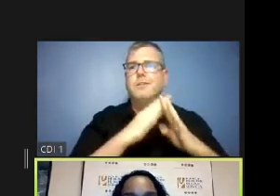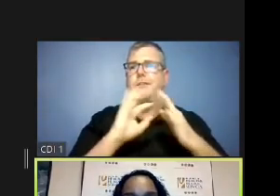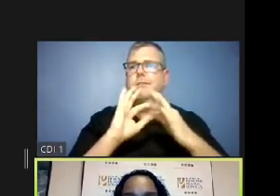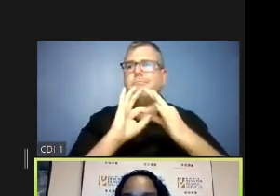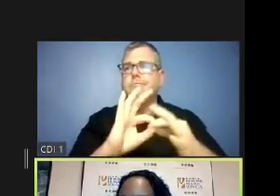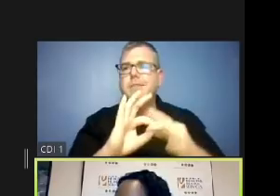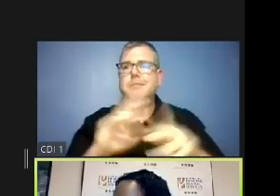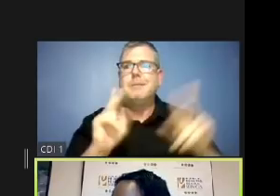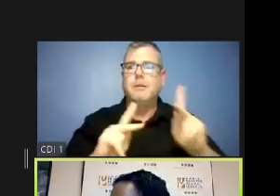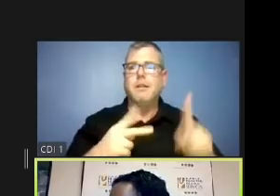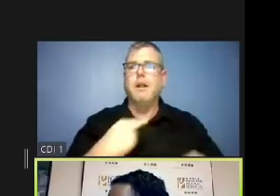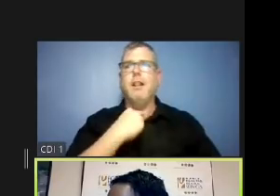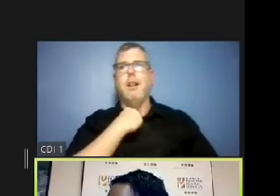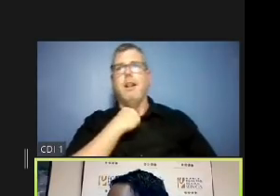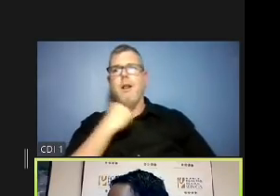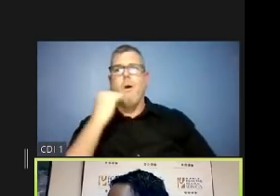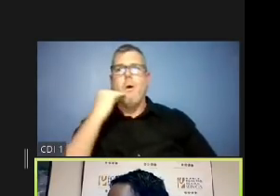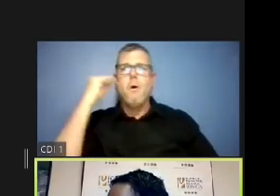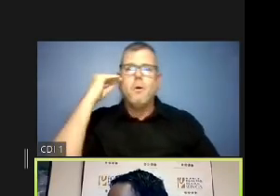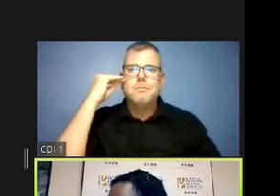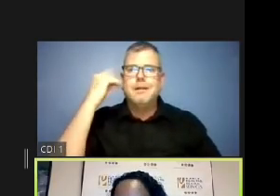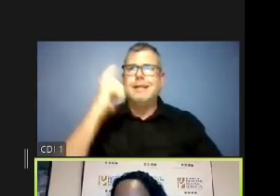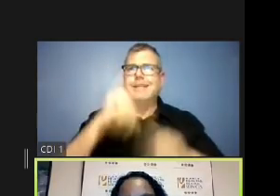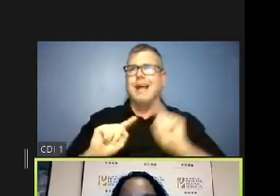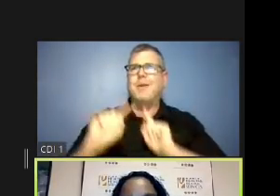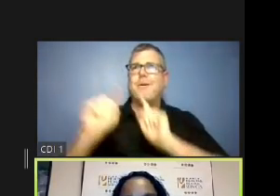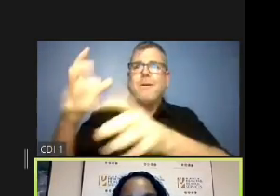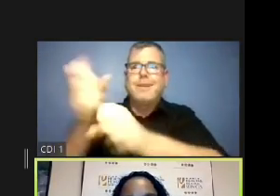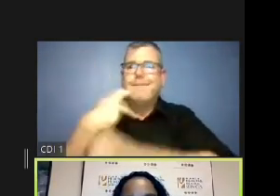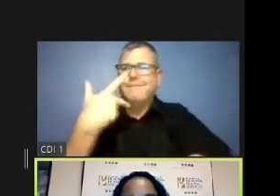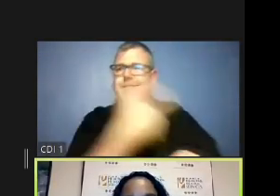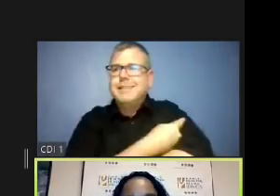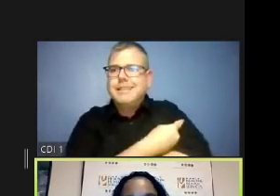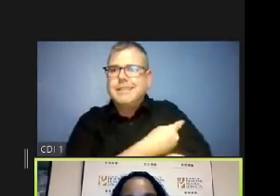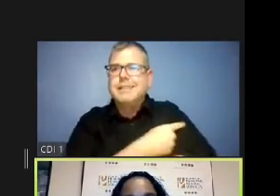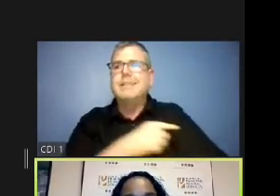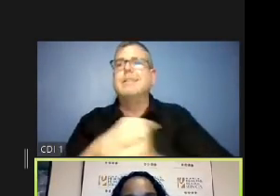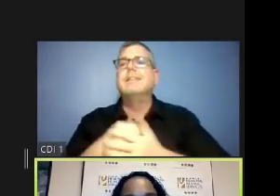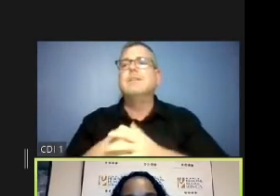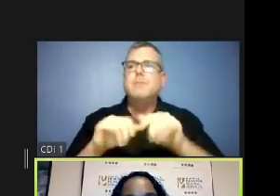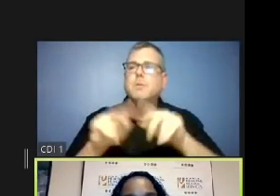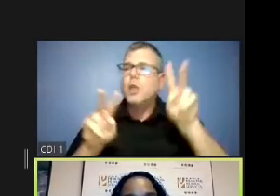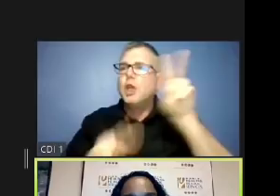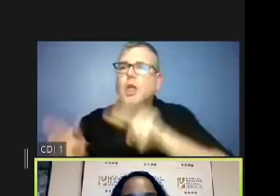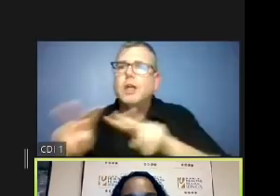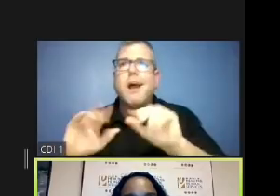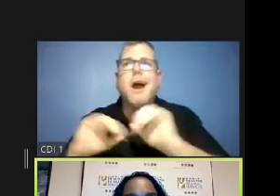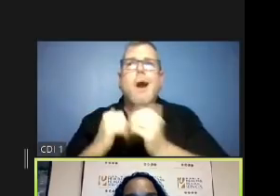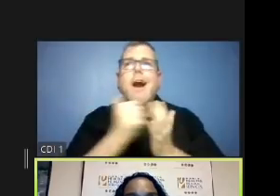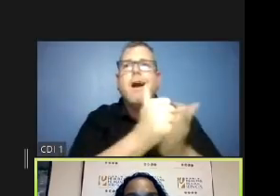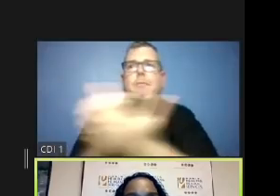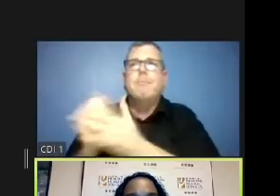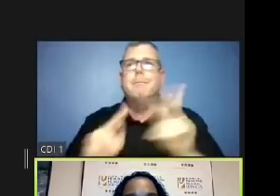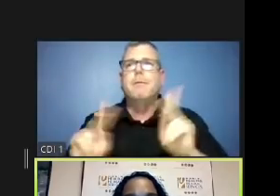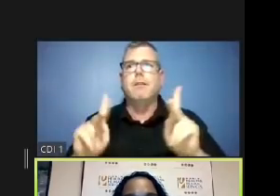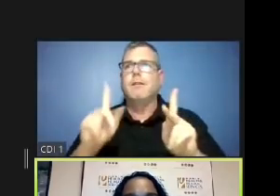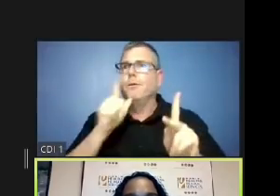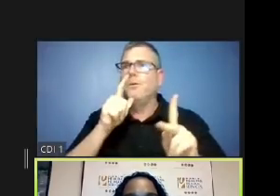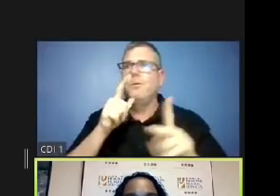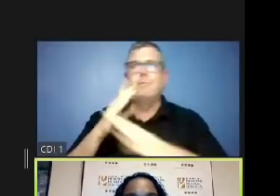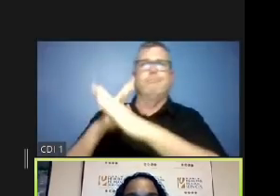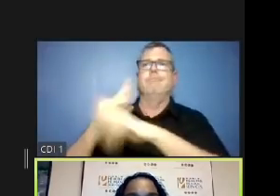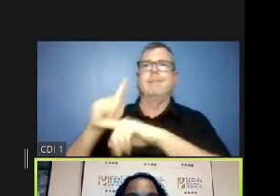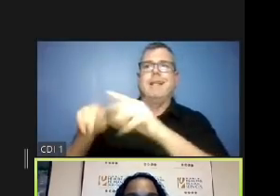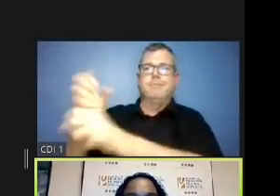folks who may not have transportation. We're also looking at accessibility through many of